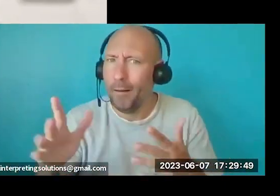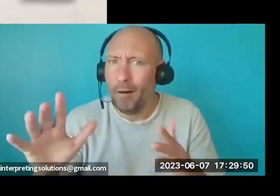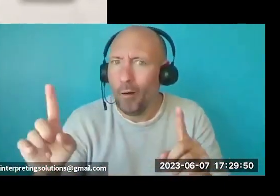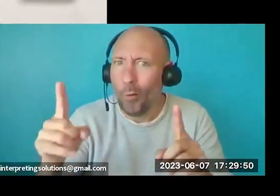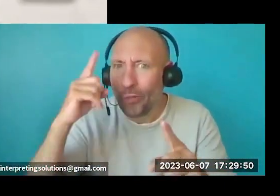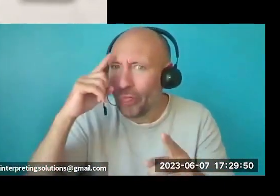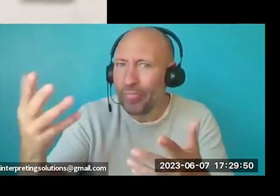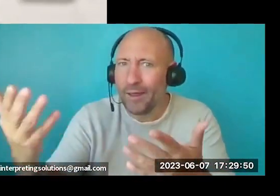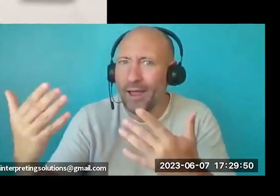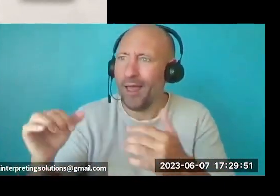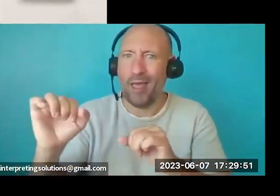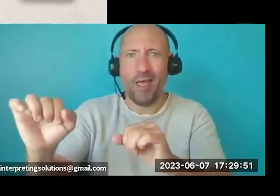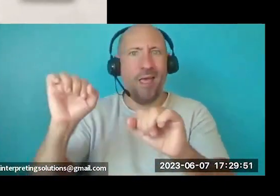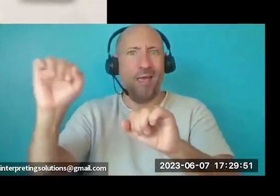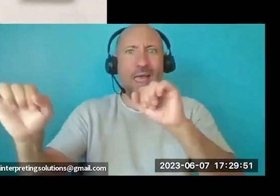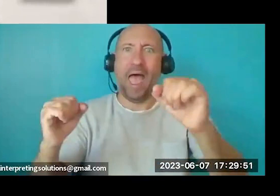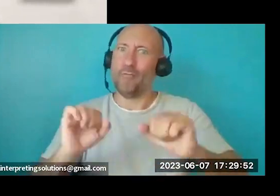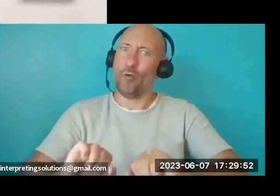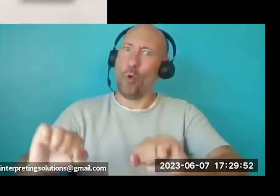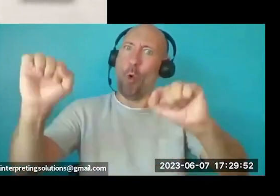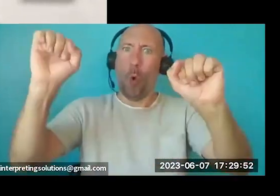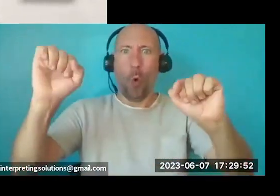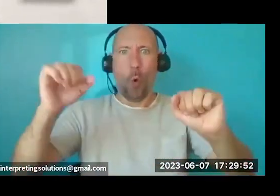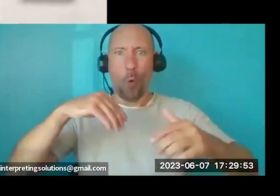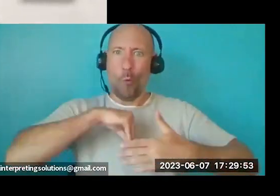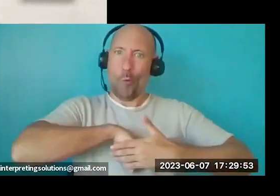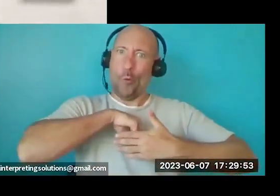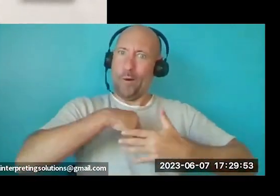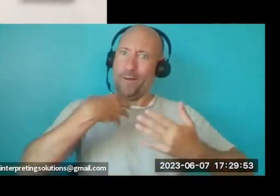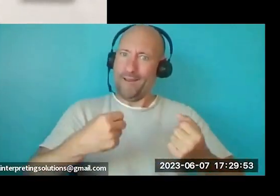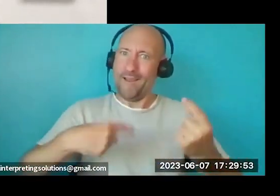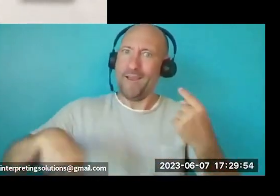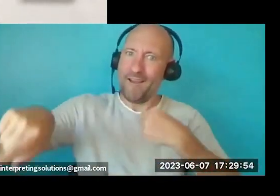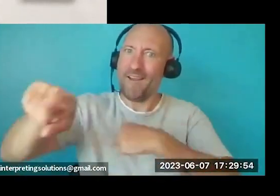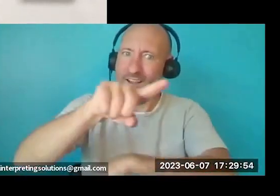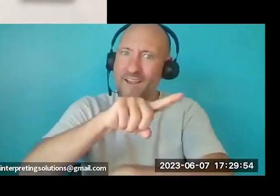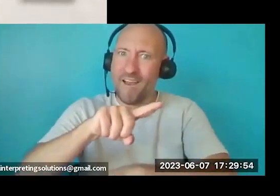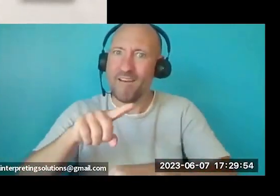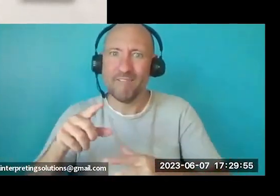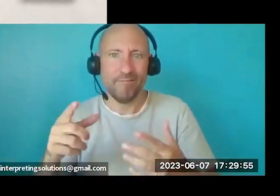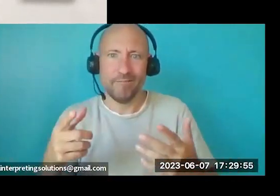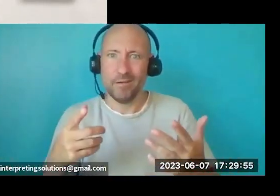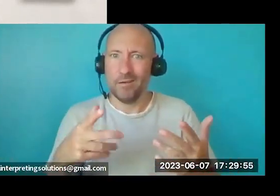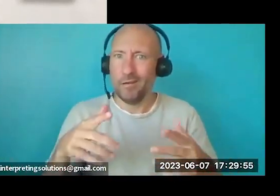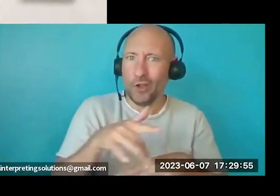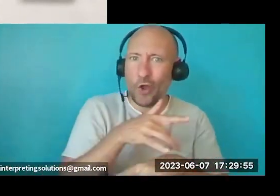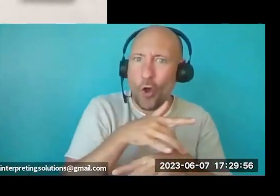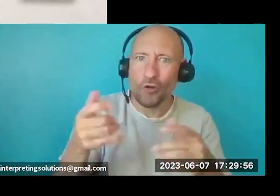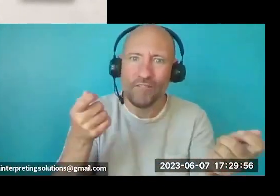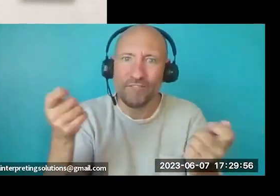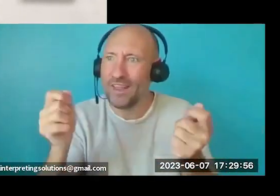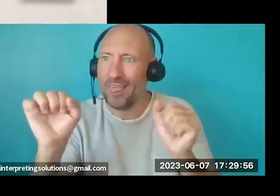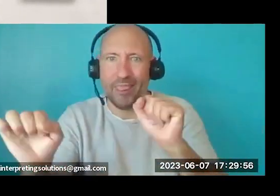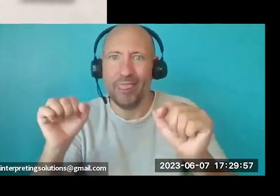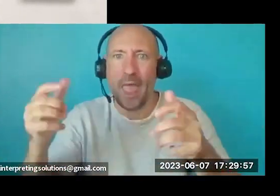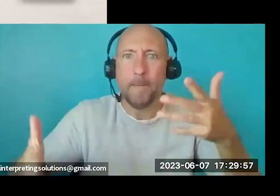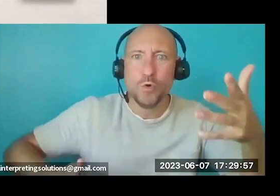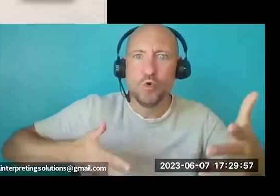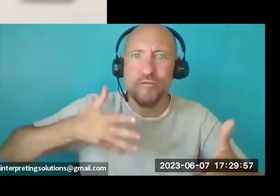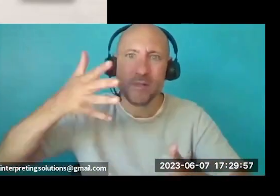inner sensory responses and perceptions from within the choreography and their movement, as